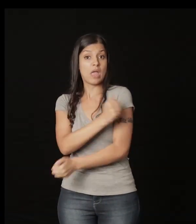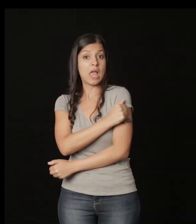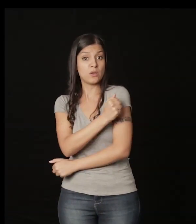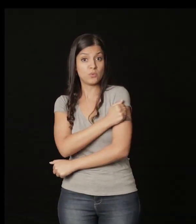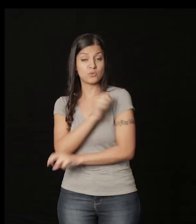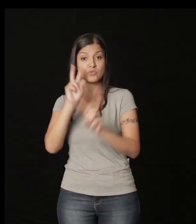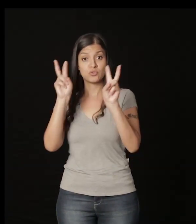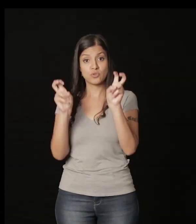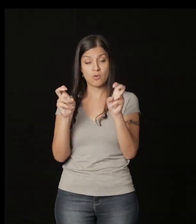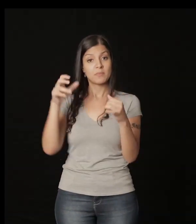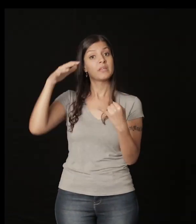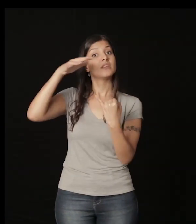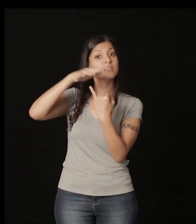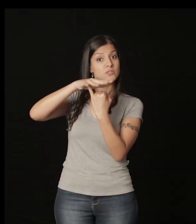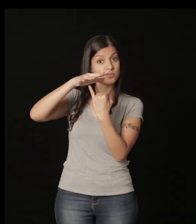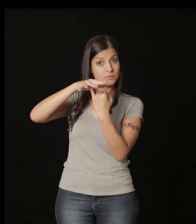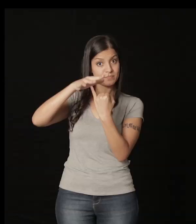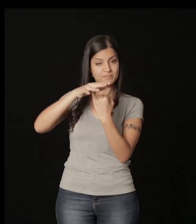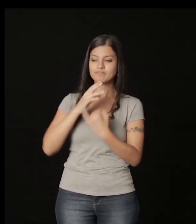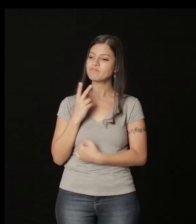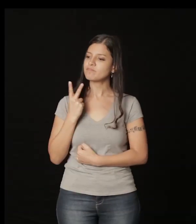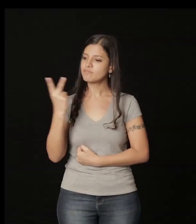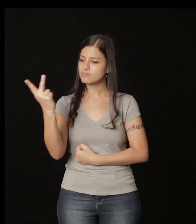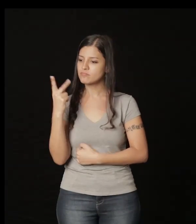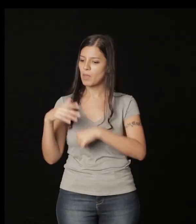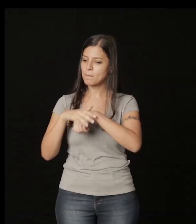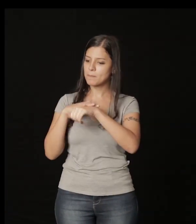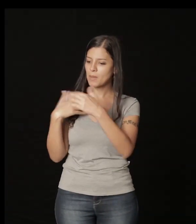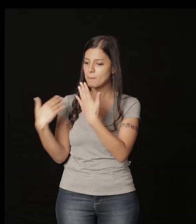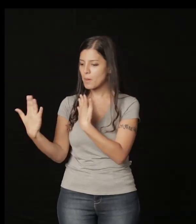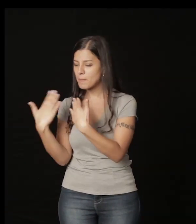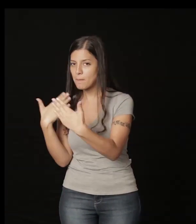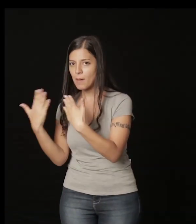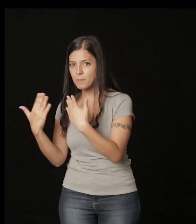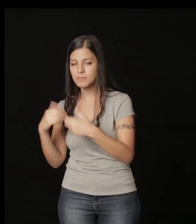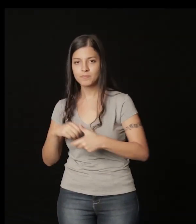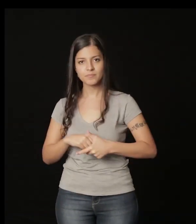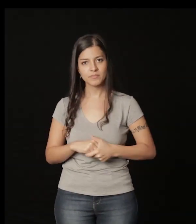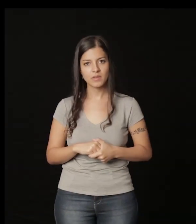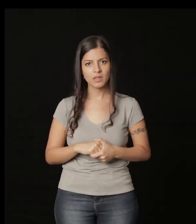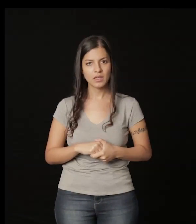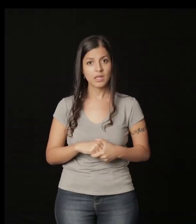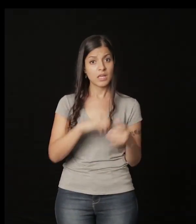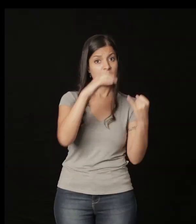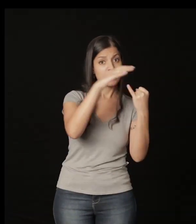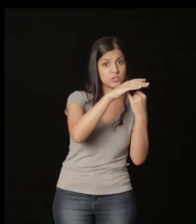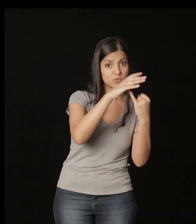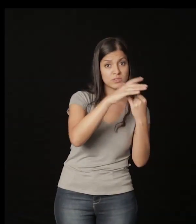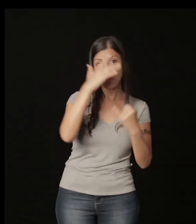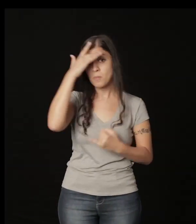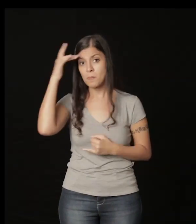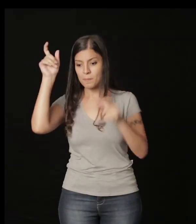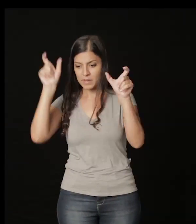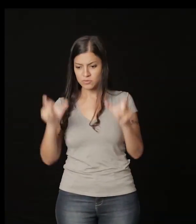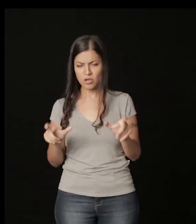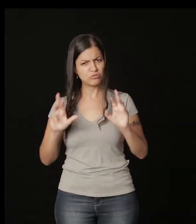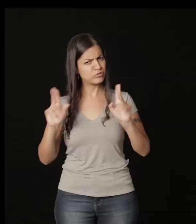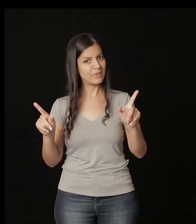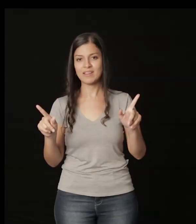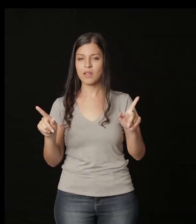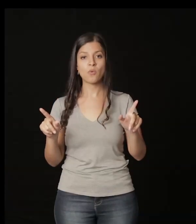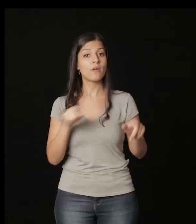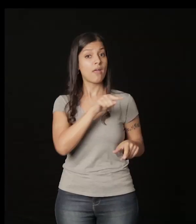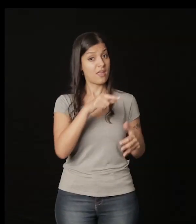with my students about institutions, because institutions are not very different to people. They're